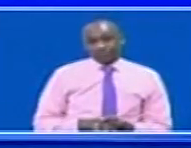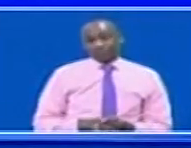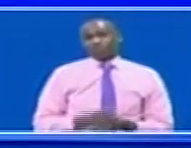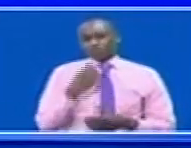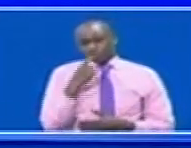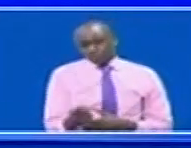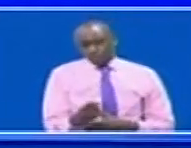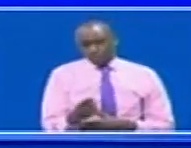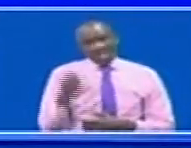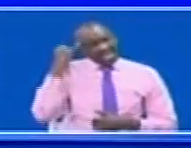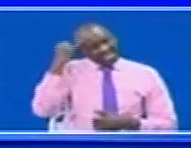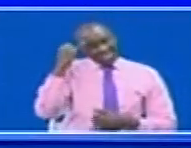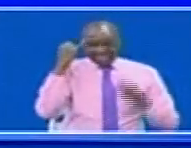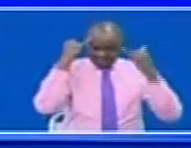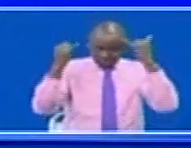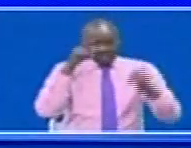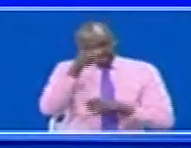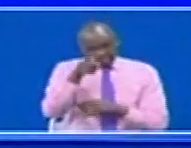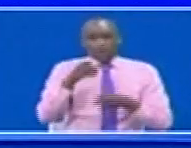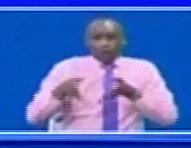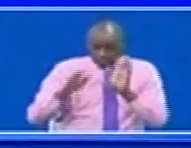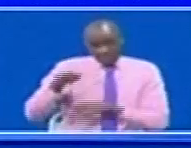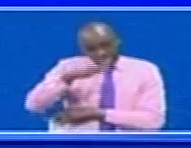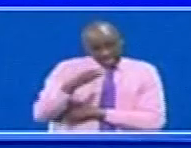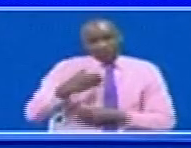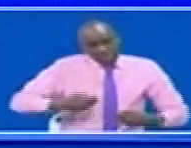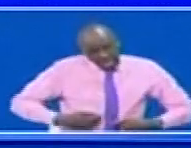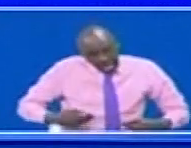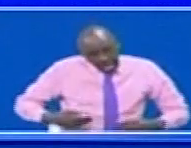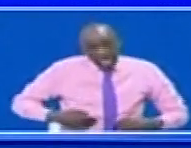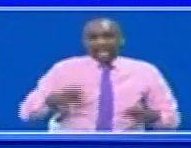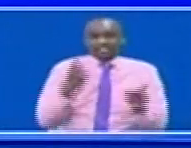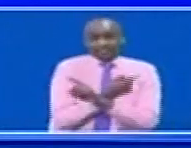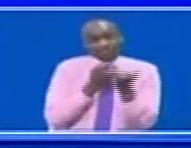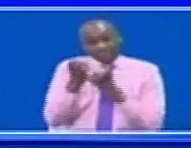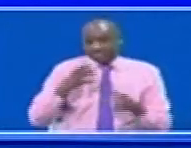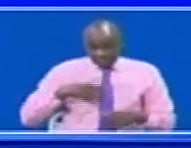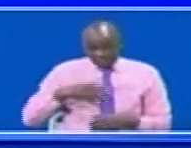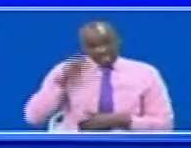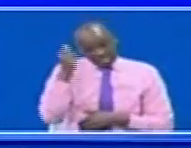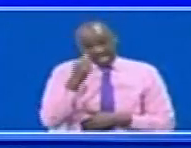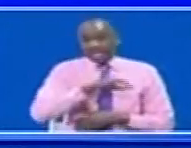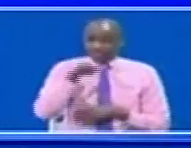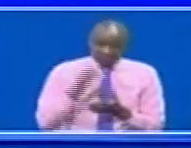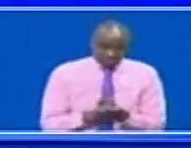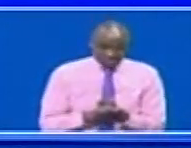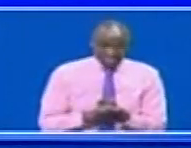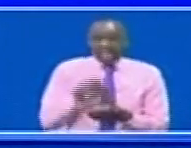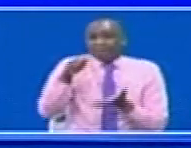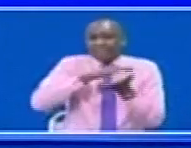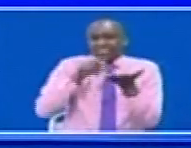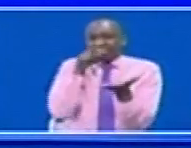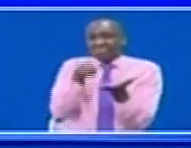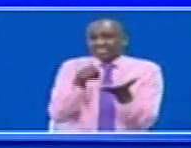So innovation is said to be an opportunity area for young and rising entrepreneurs in Kenya and beyond. It is the basis